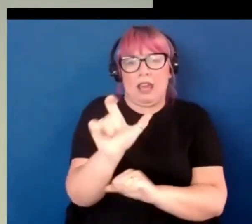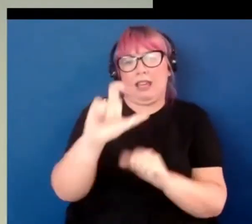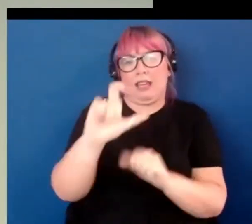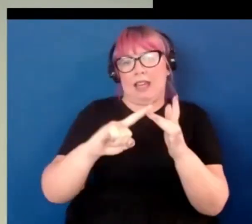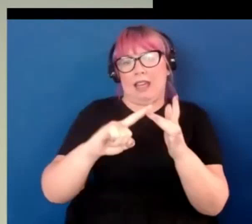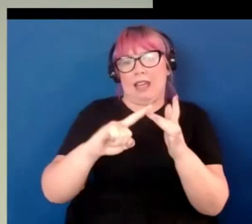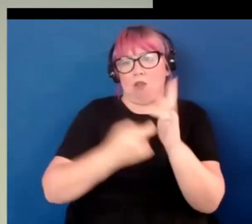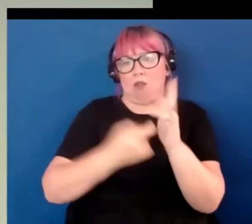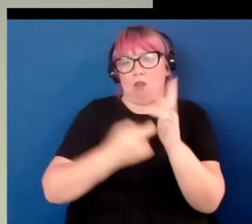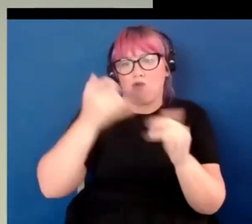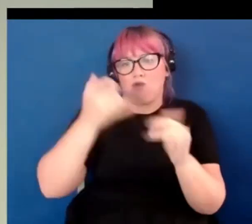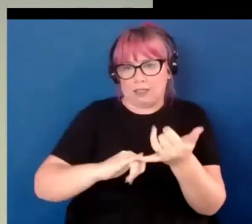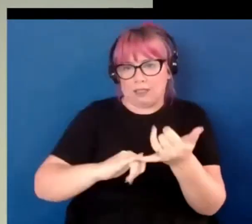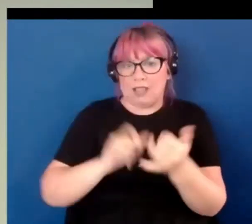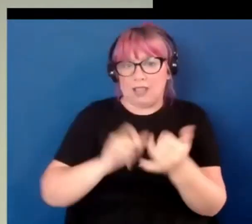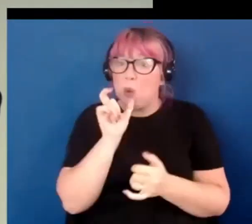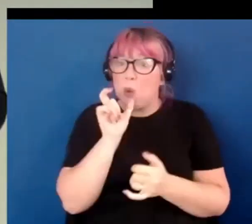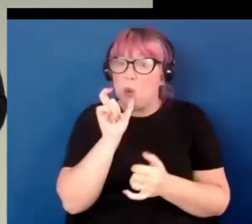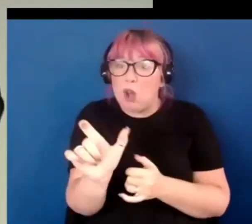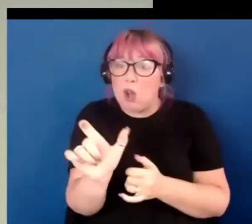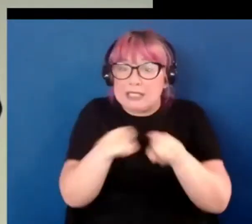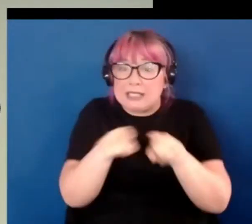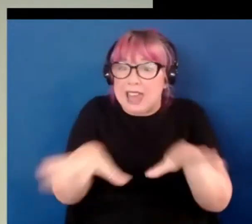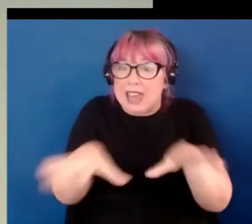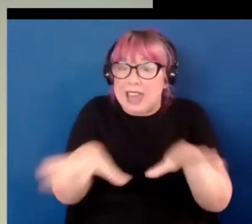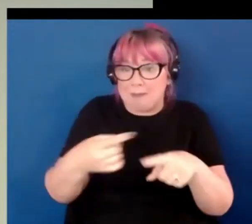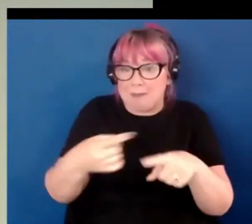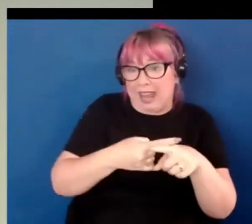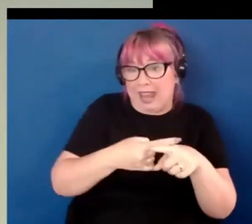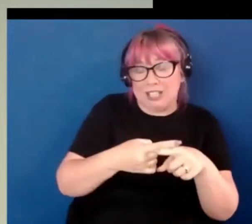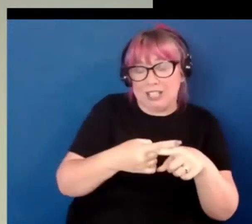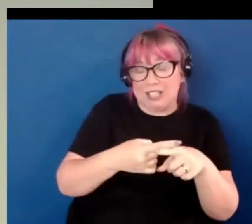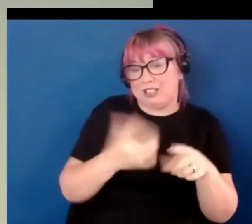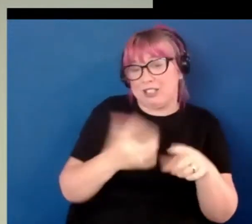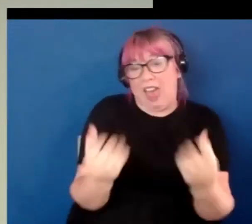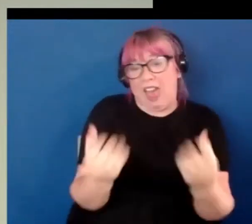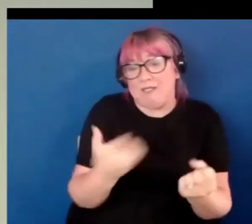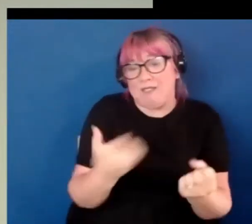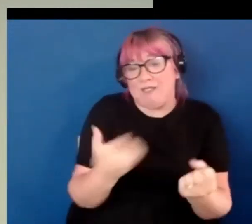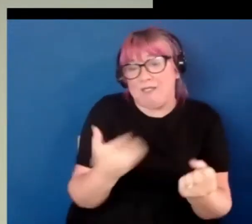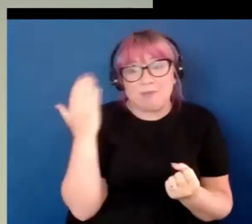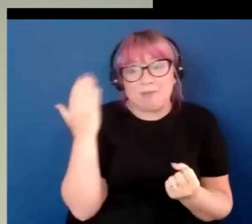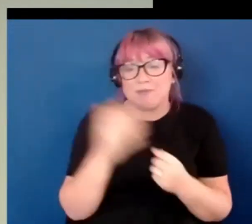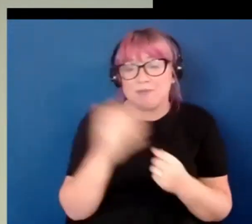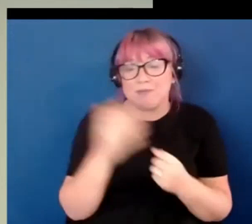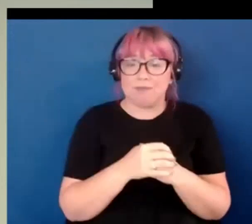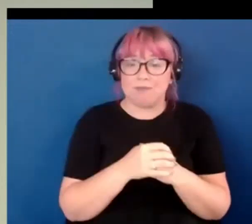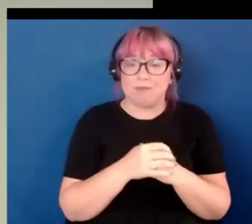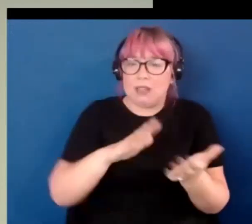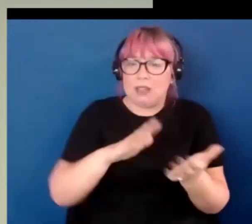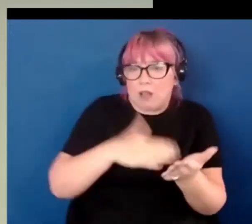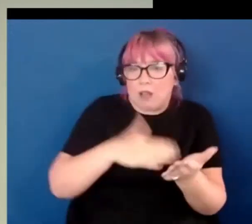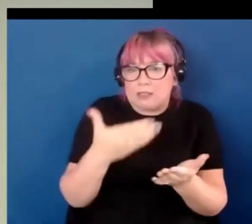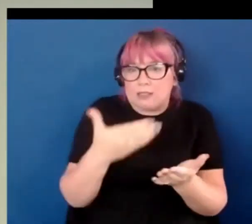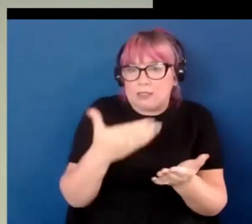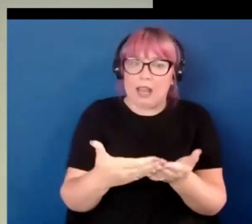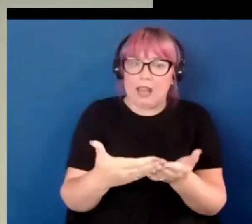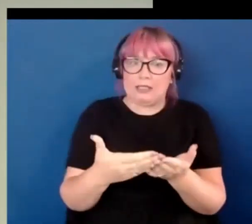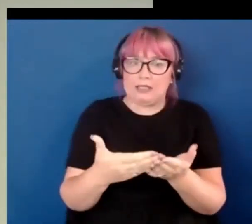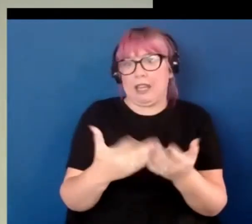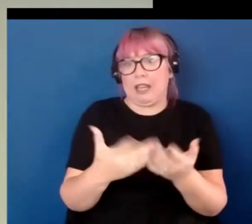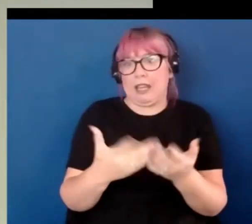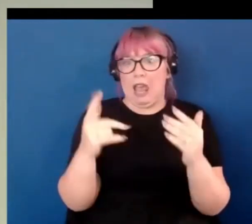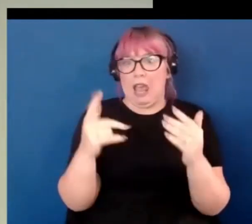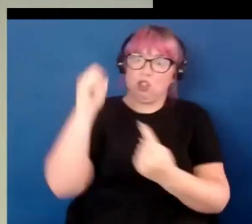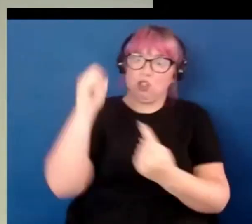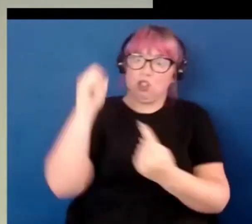today's English language that completely encompasses its meaning. It's sometimes translated as supreme moment, a time for action, a